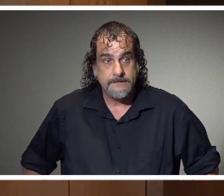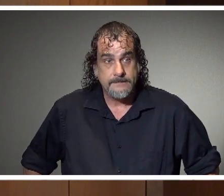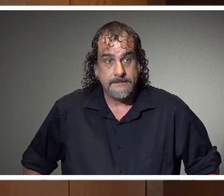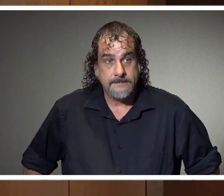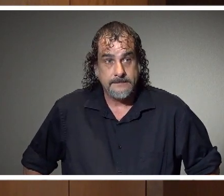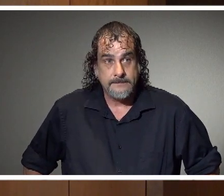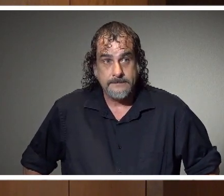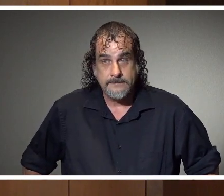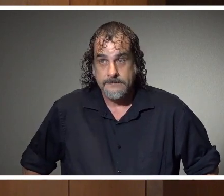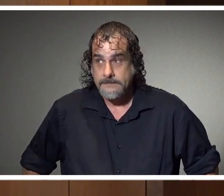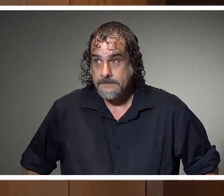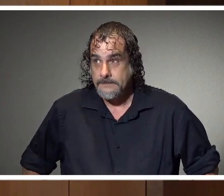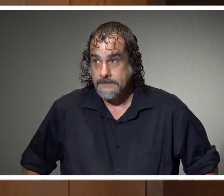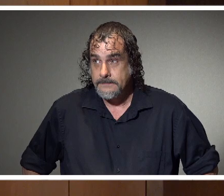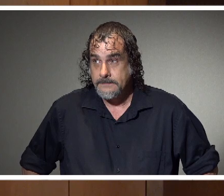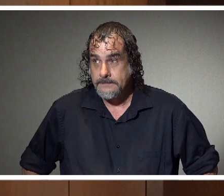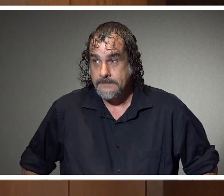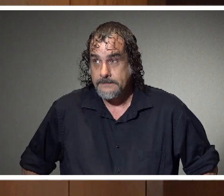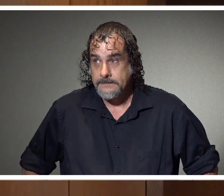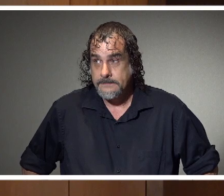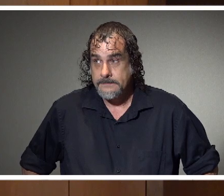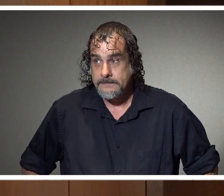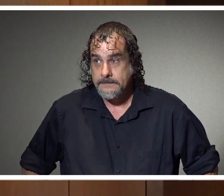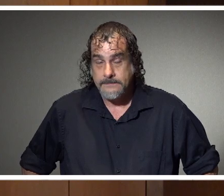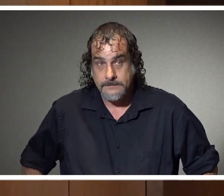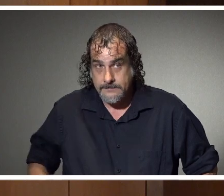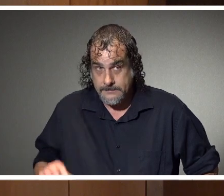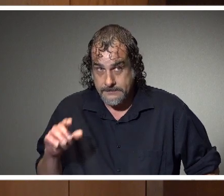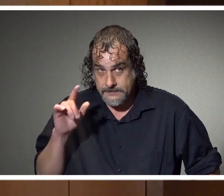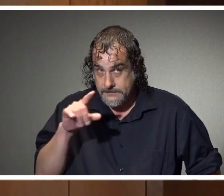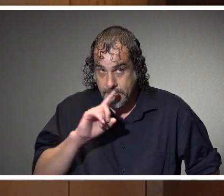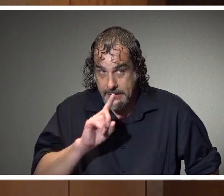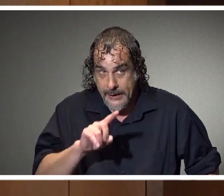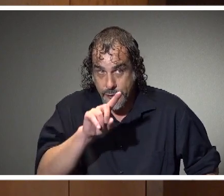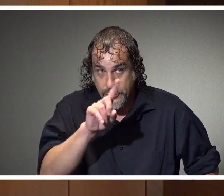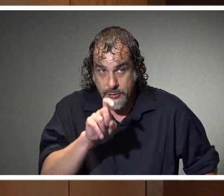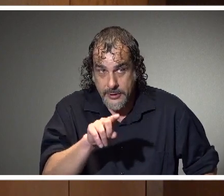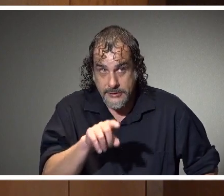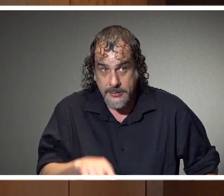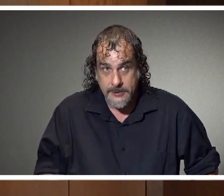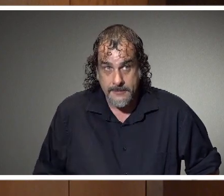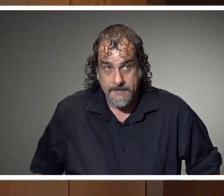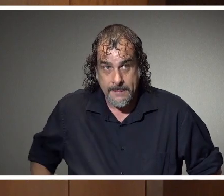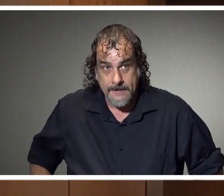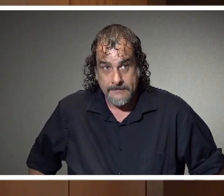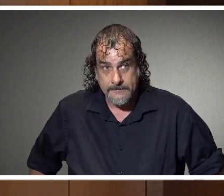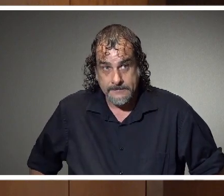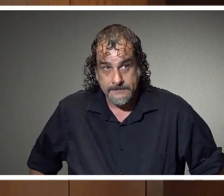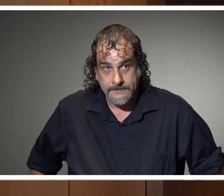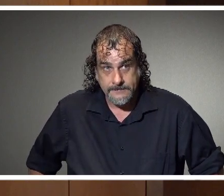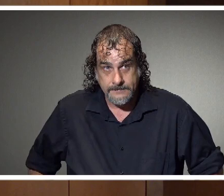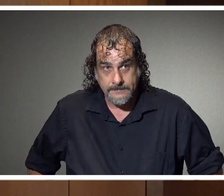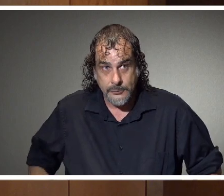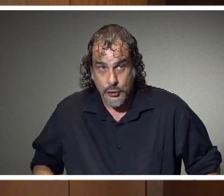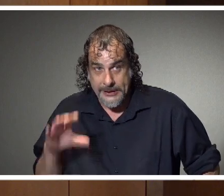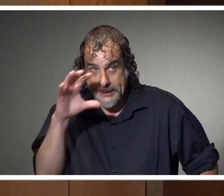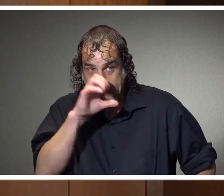Anita, did he answer your entire question? Or did he miss one part of it?